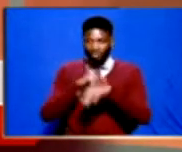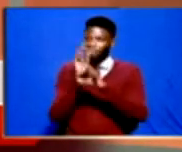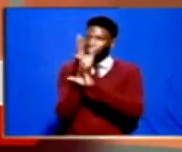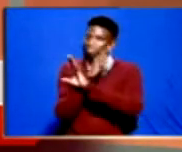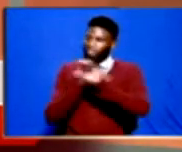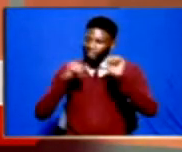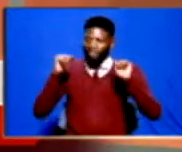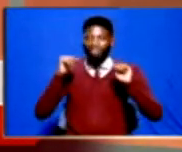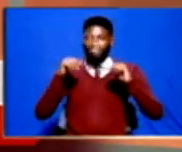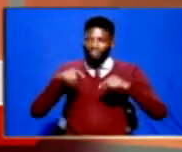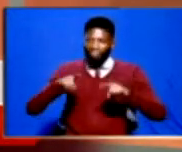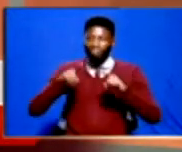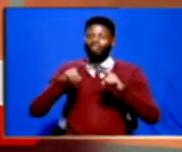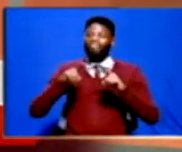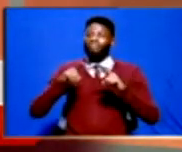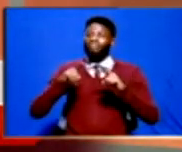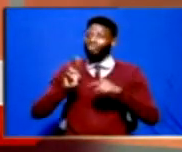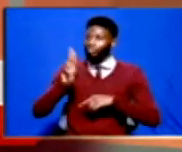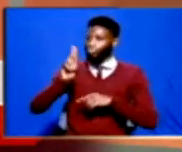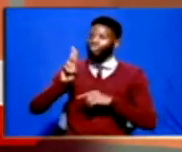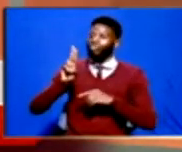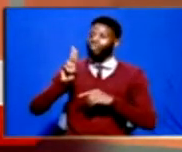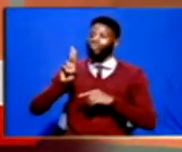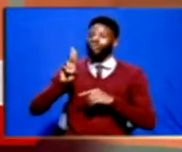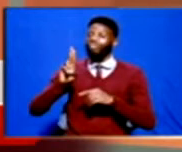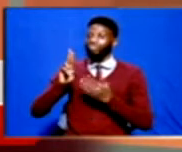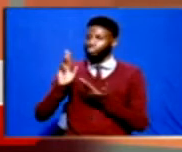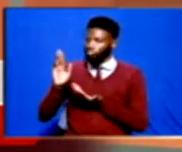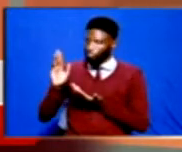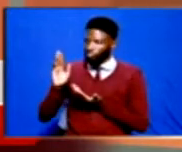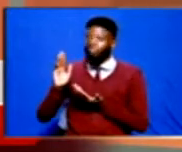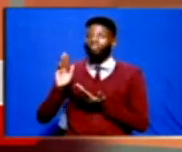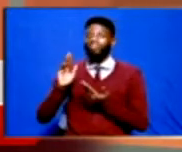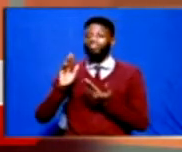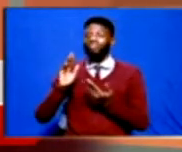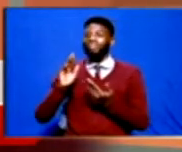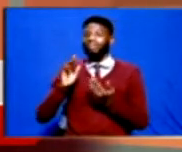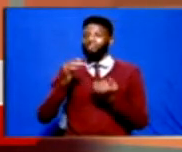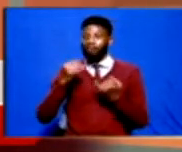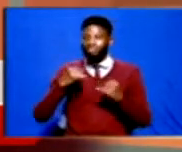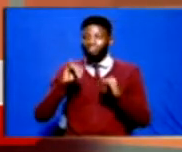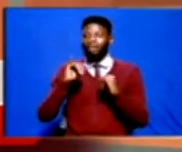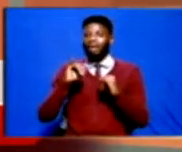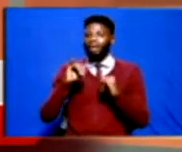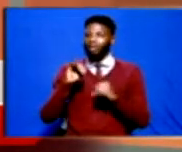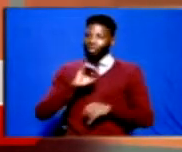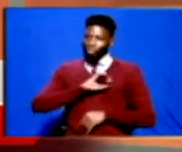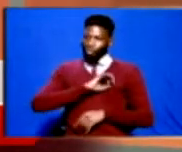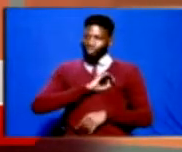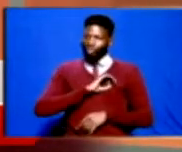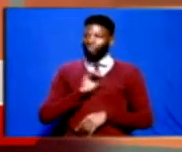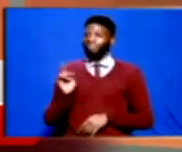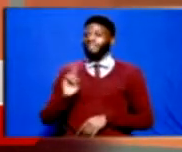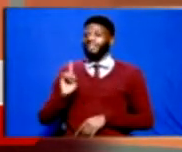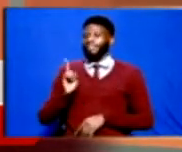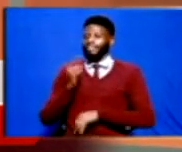he found it quite prudent to try and revamp the sector by giving it a standalone ministry. And so the first actions